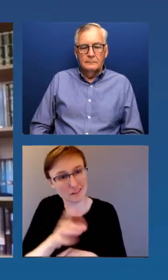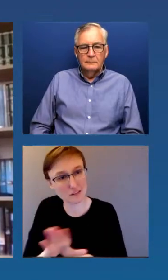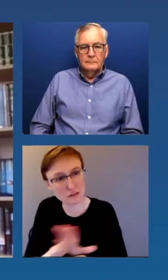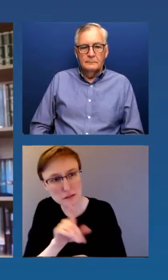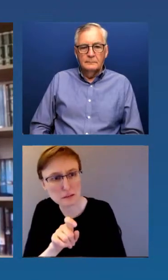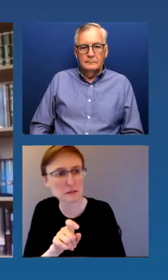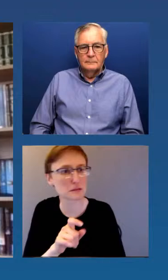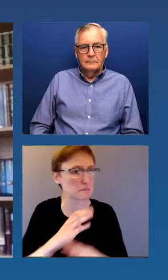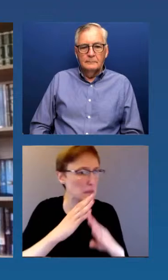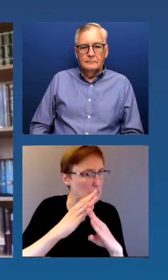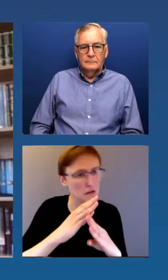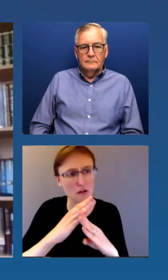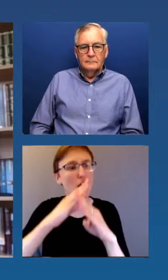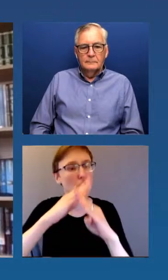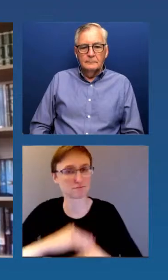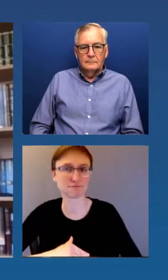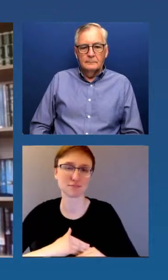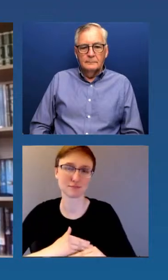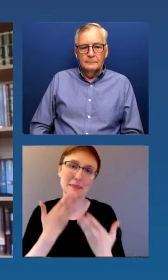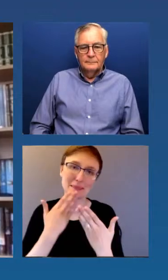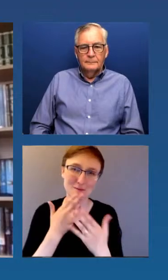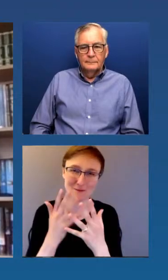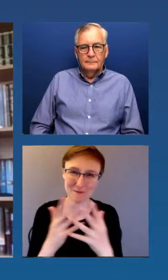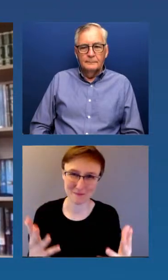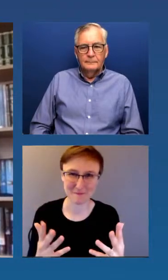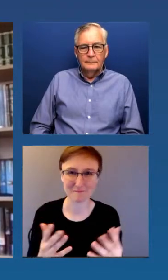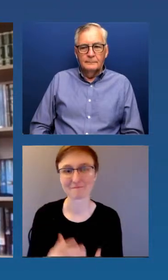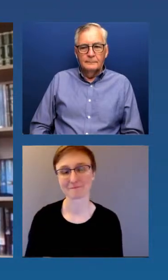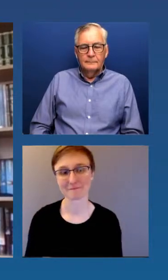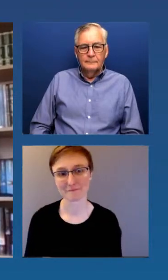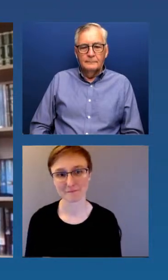vaccinated. Thank you. Merci.